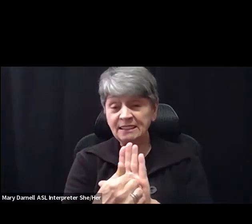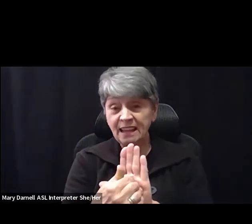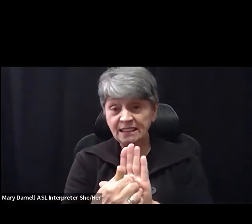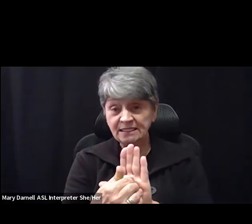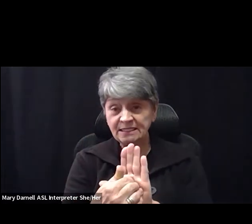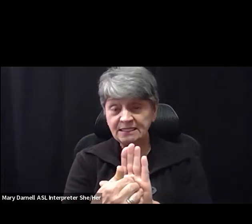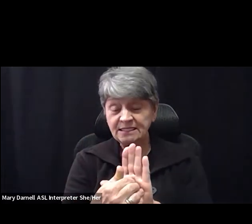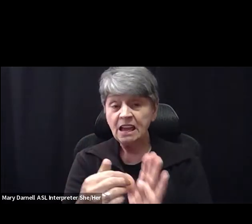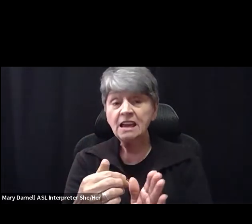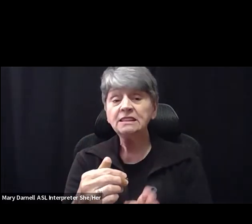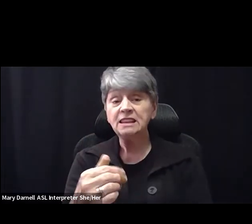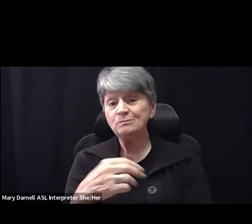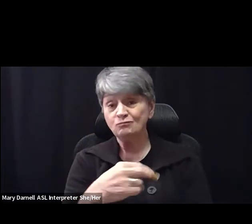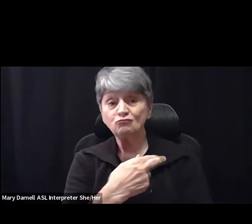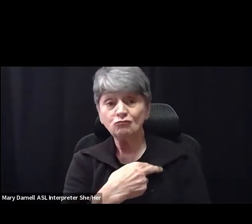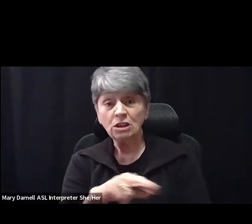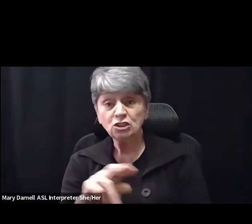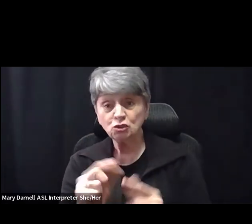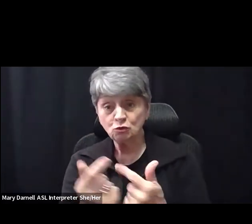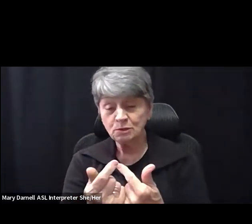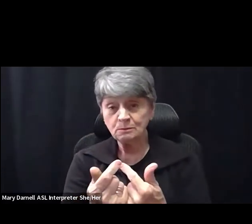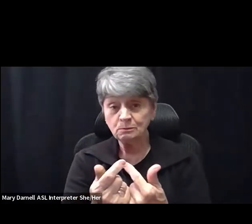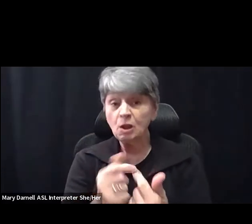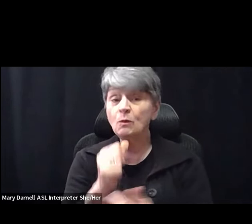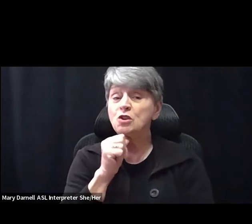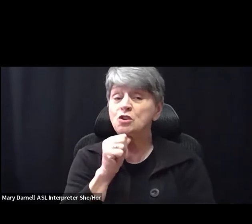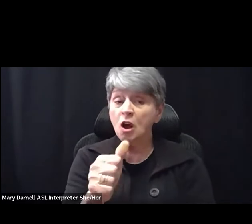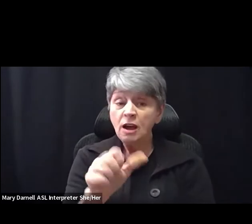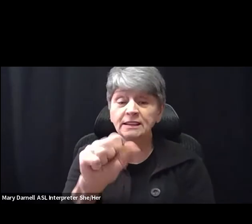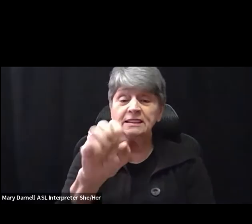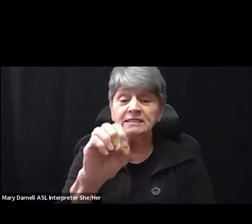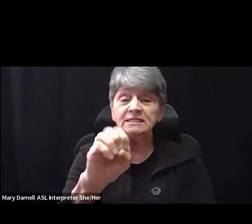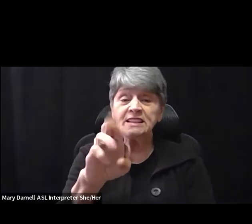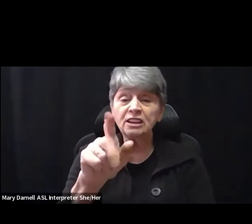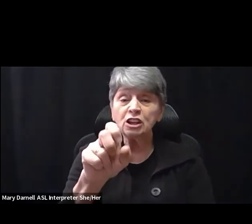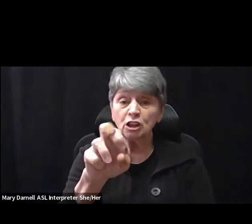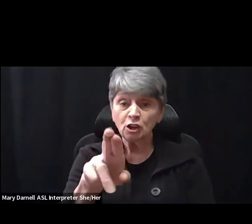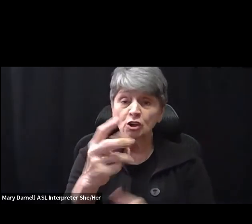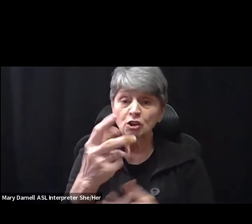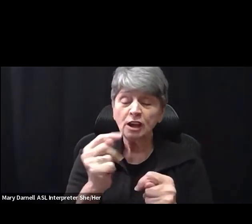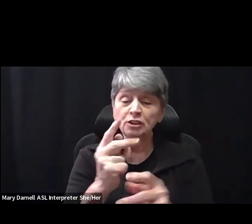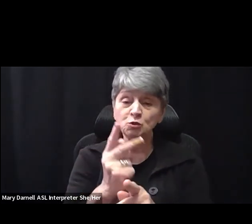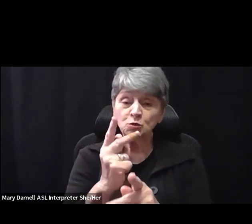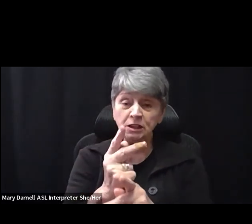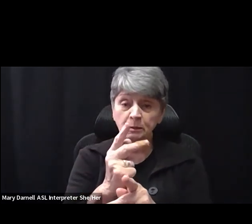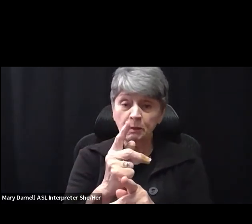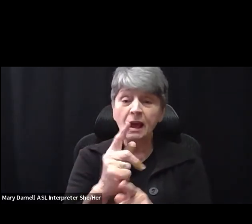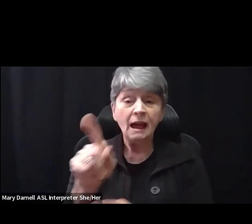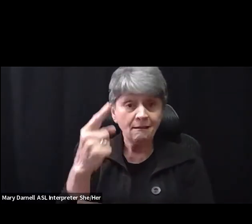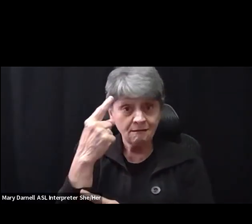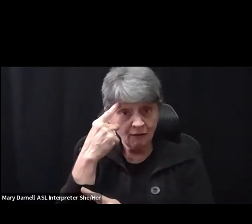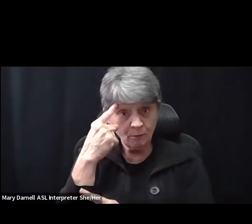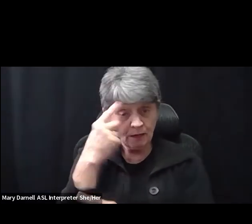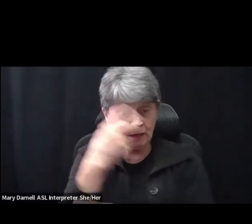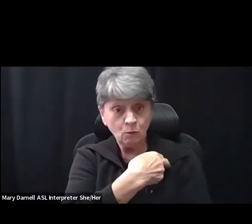national nonprofit that are doing this work and to keep religion and government separate. We are a watchdog. We are